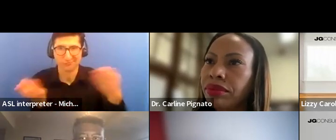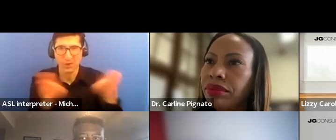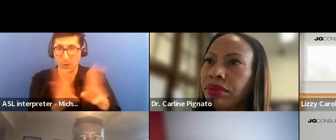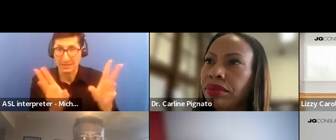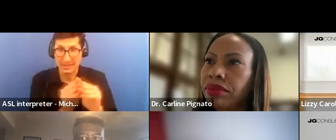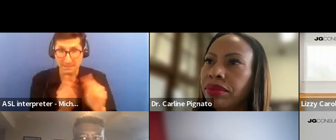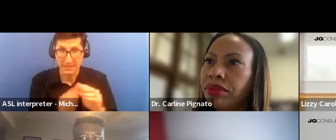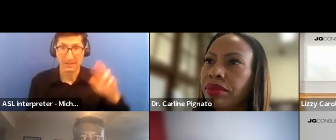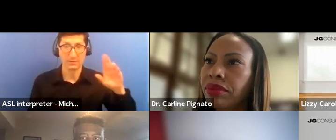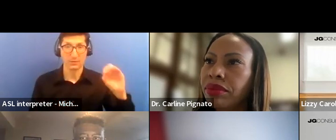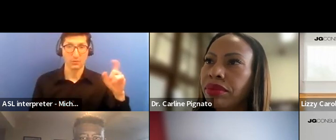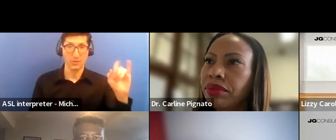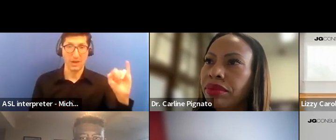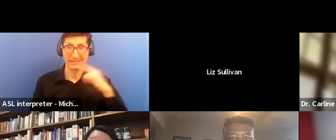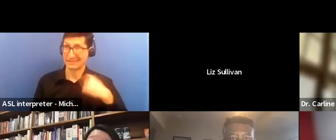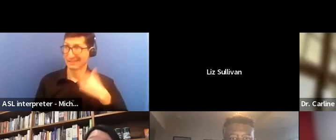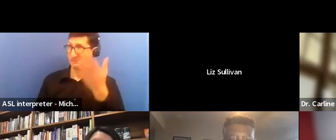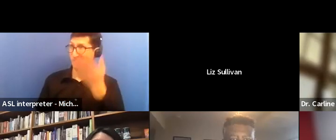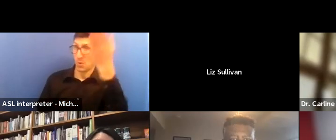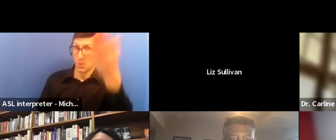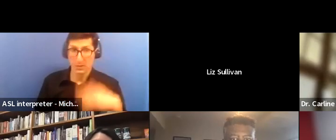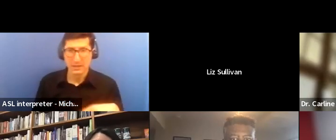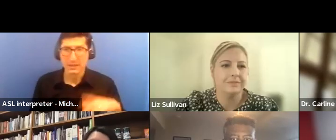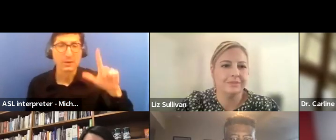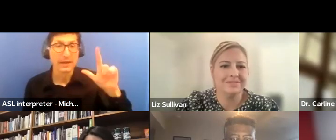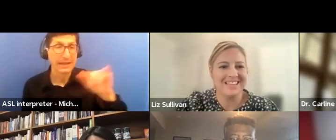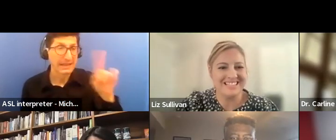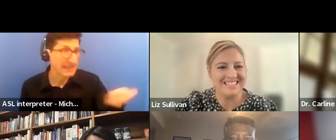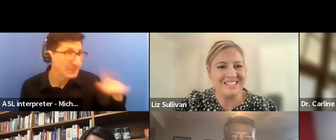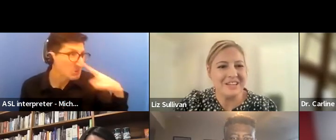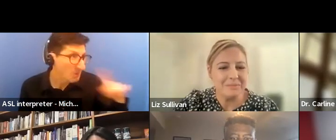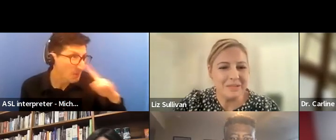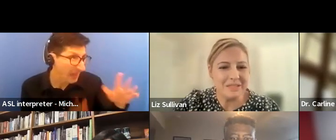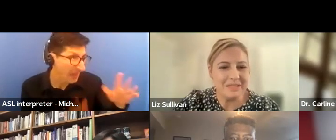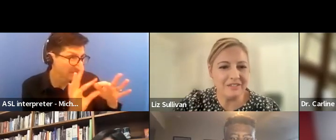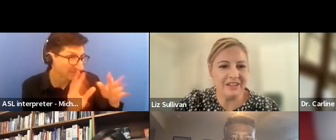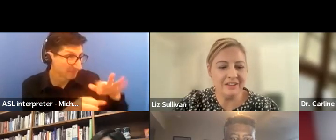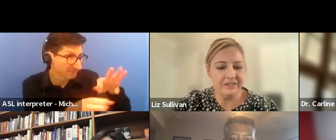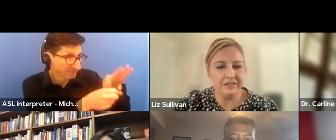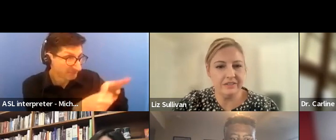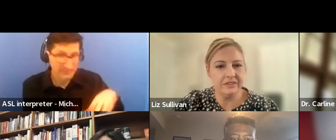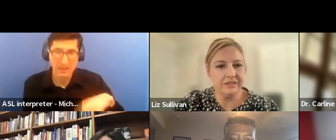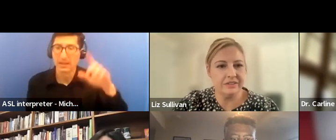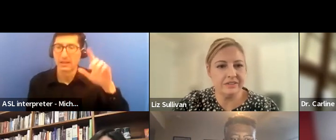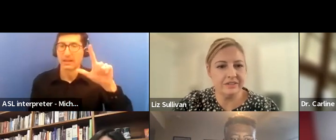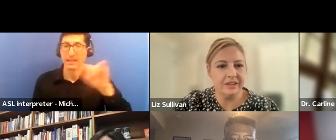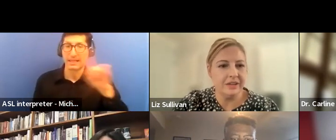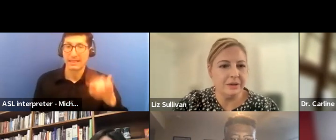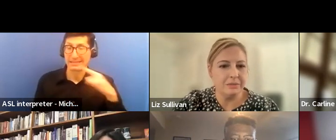moved. Second. Hey, Liz, can you call roll? Yes. Ms. Harvey,